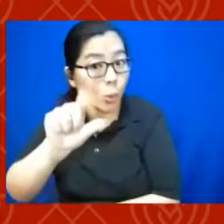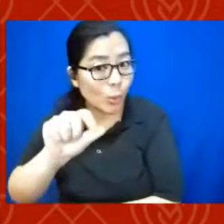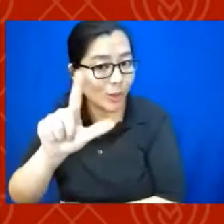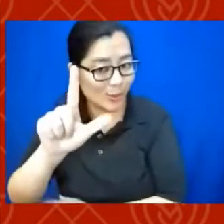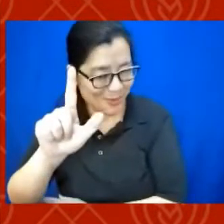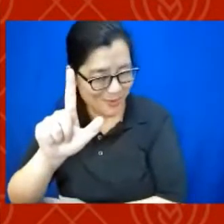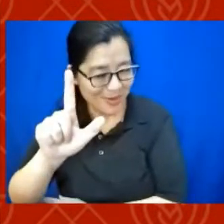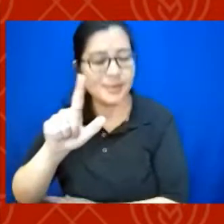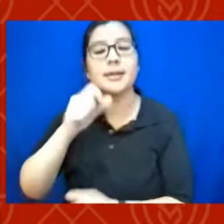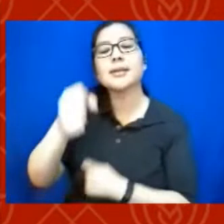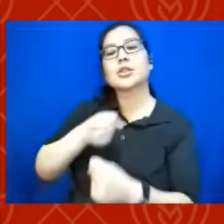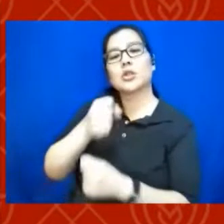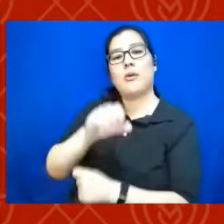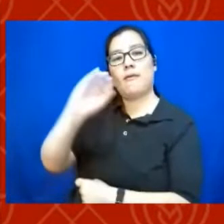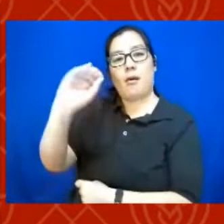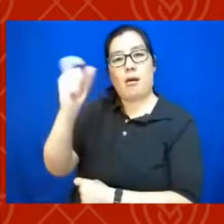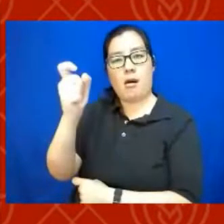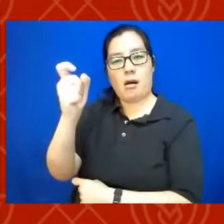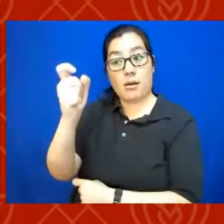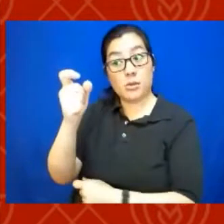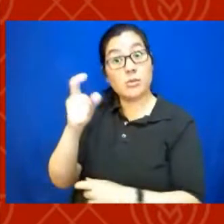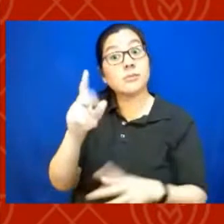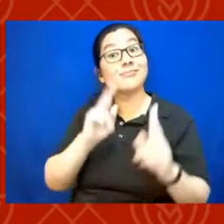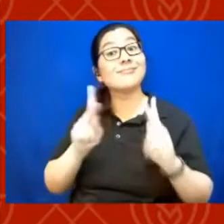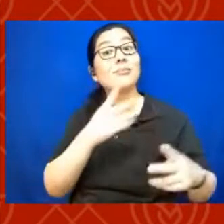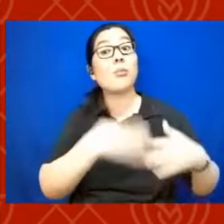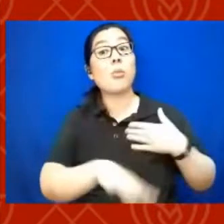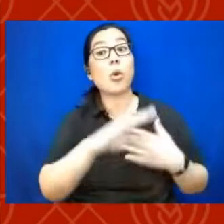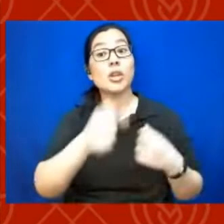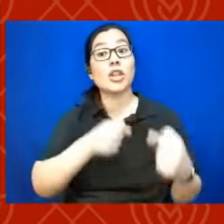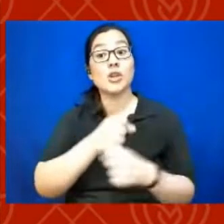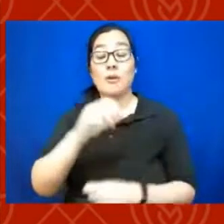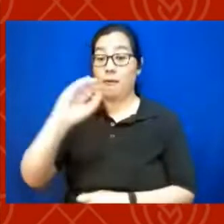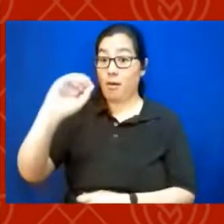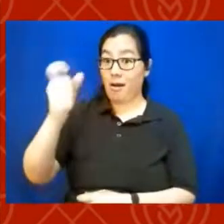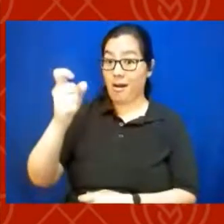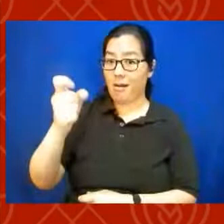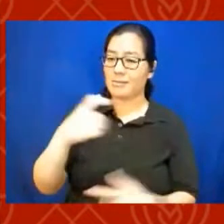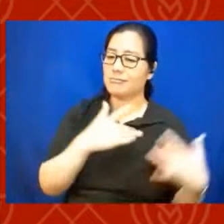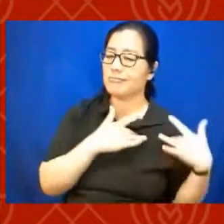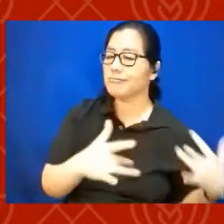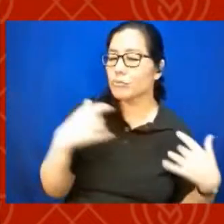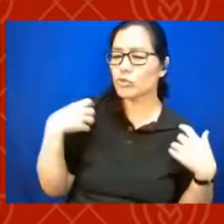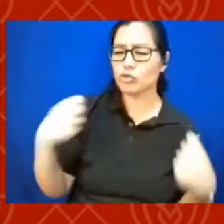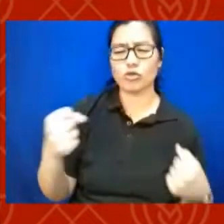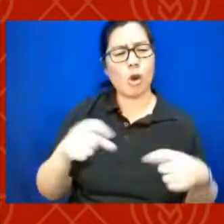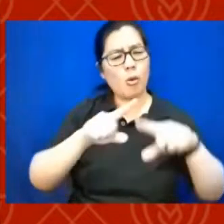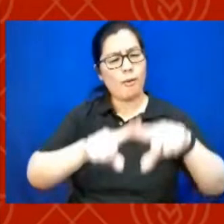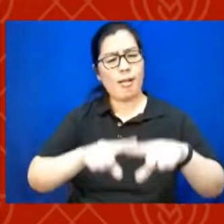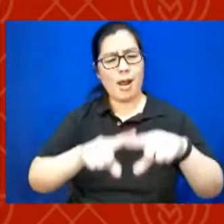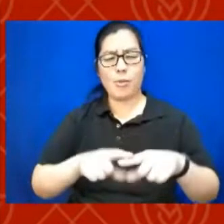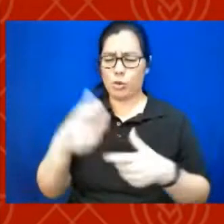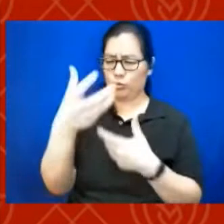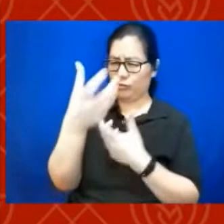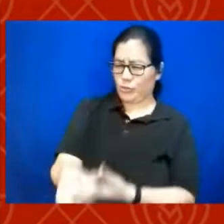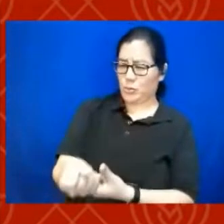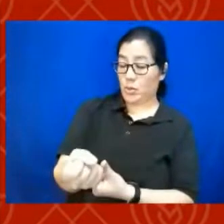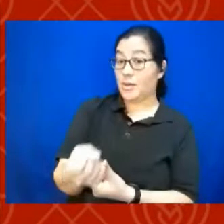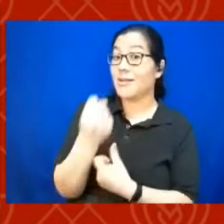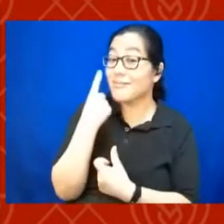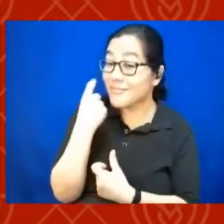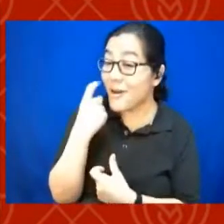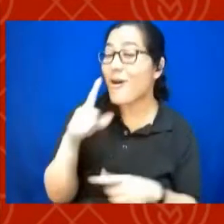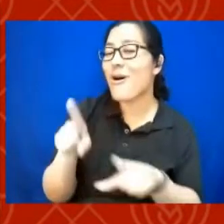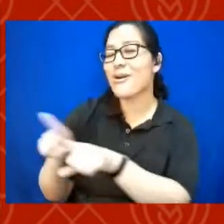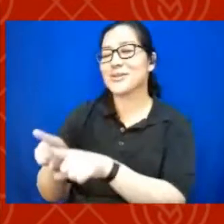ox. Those born in the year of the ox are typically strong, reliable, and trustworthy. But with that, they can also be